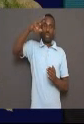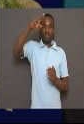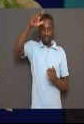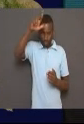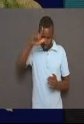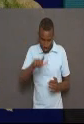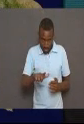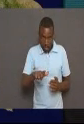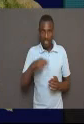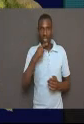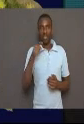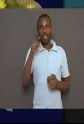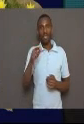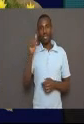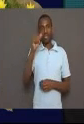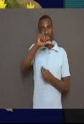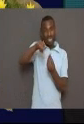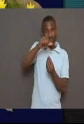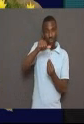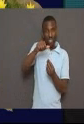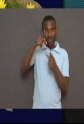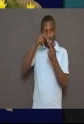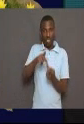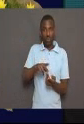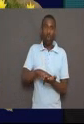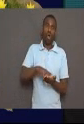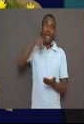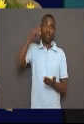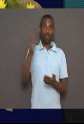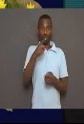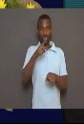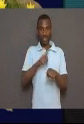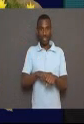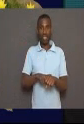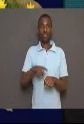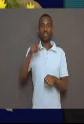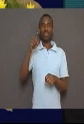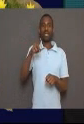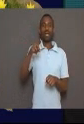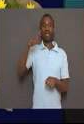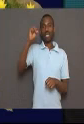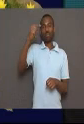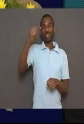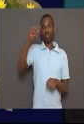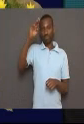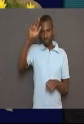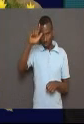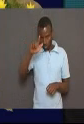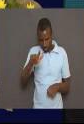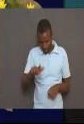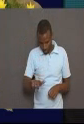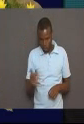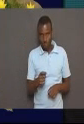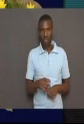When atmospheric pressure is high, it presses down on the mercury in the